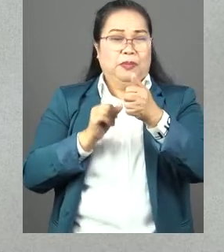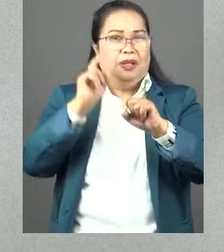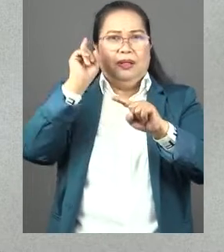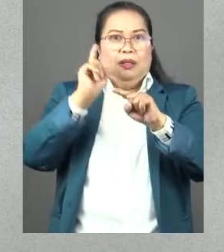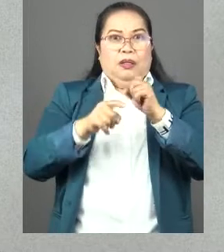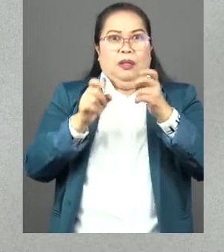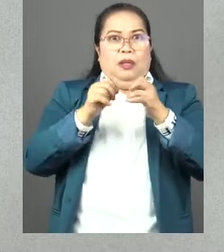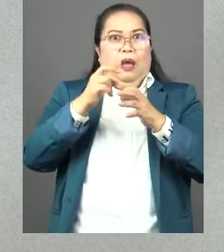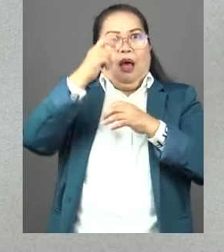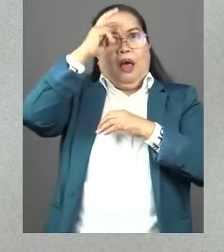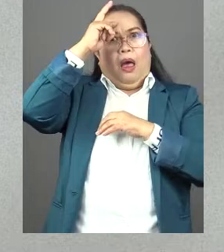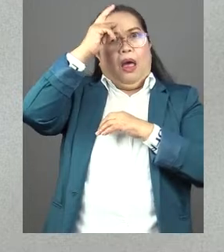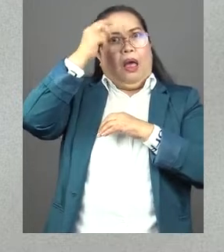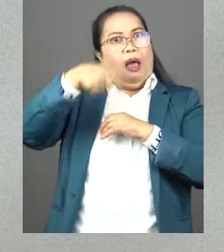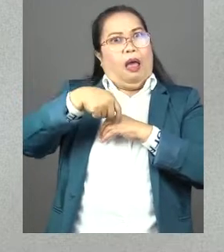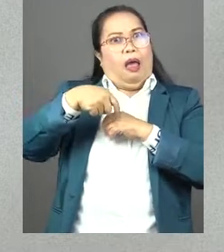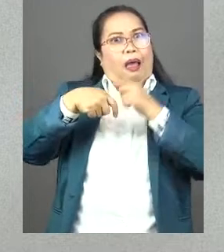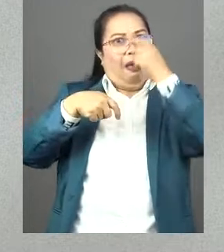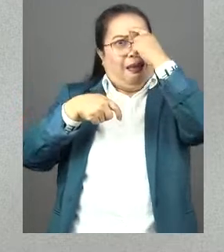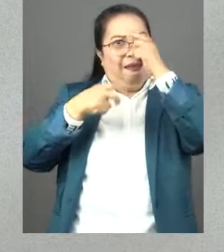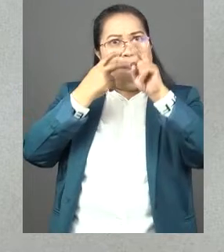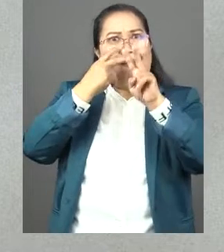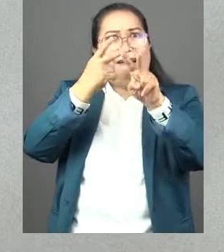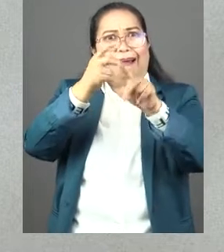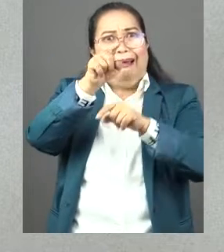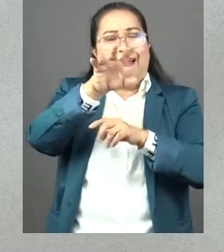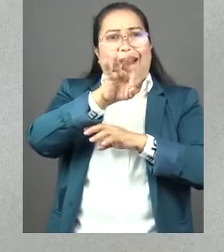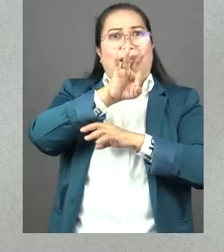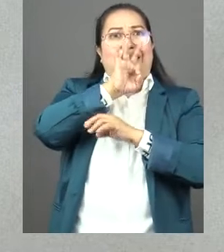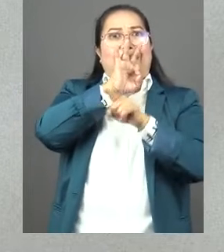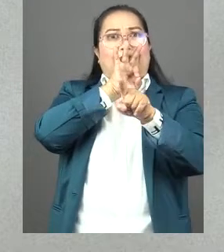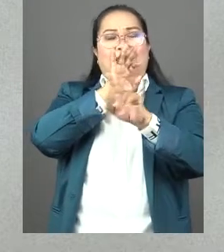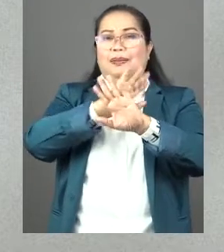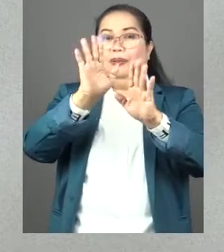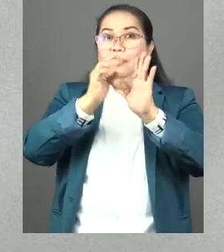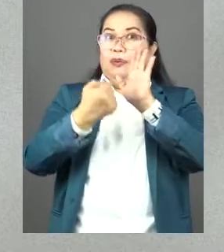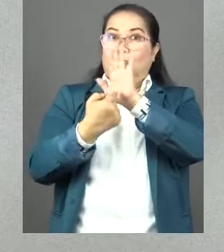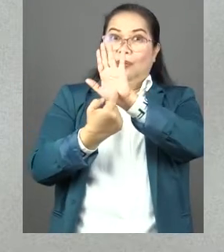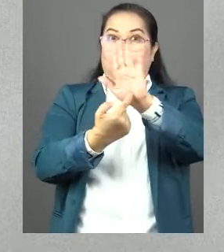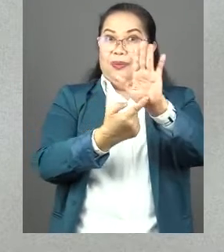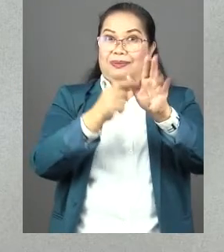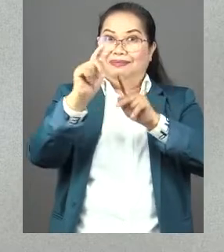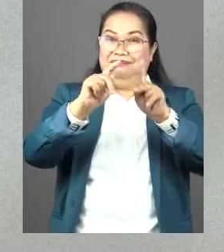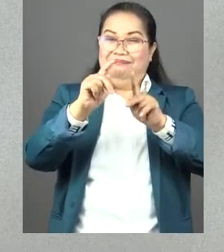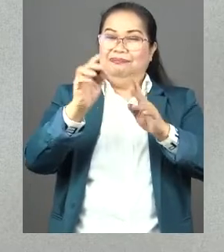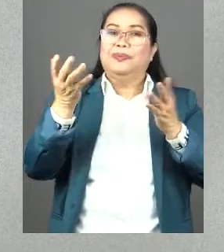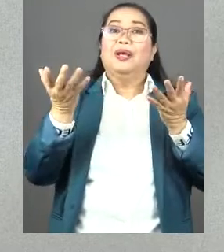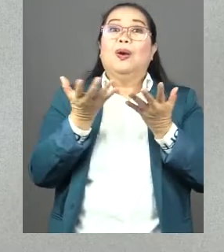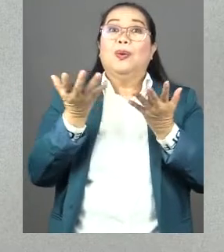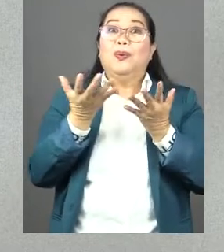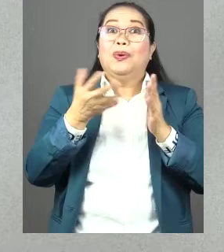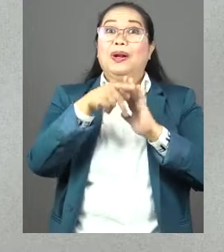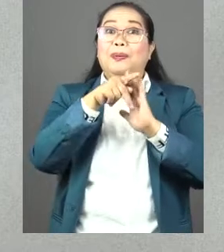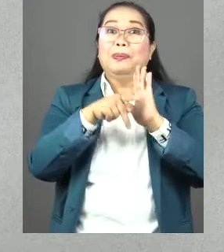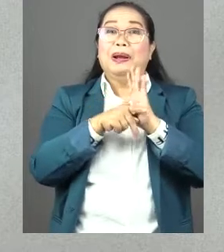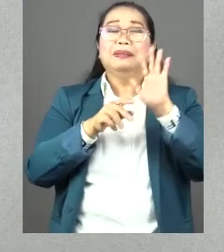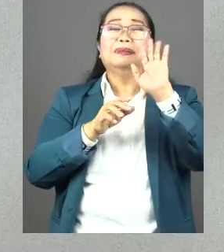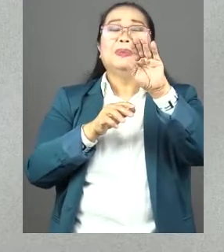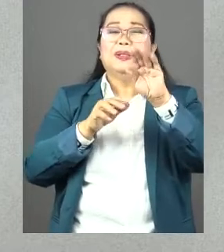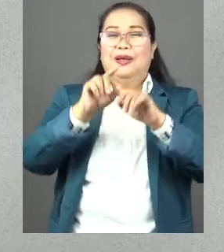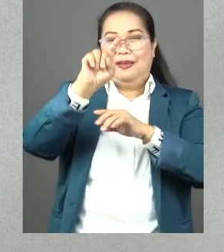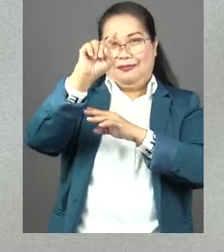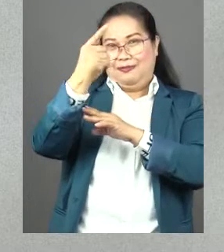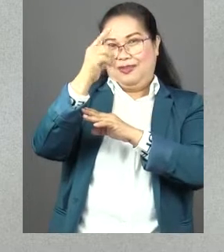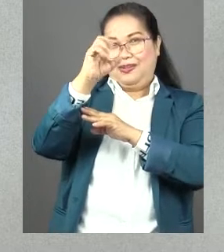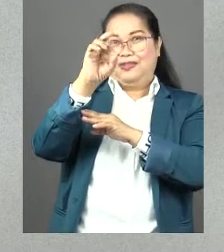nobody misunderstands you or stumbles because of you, don't do it in public. Where is that principle found, Pastor? 1